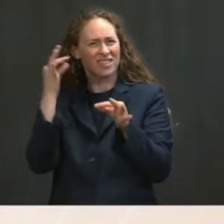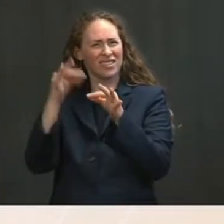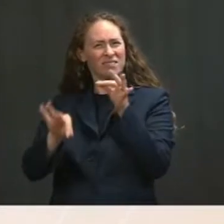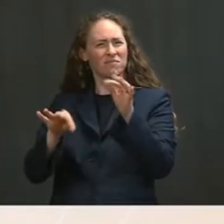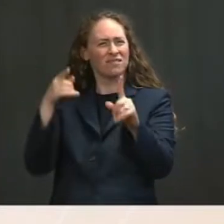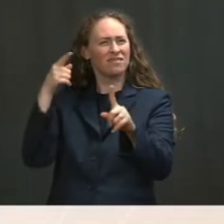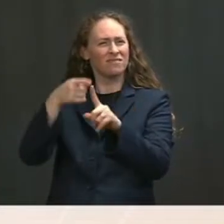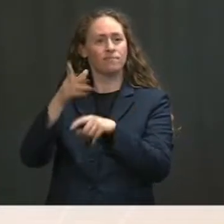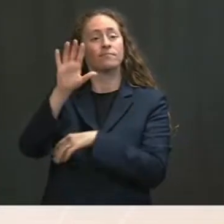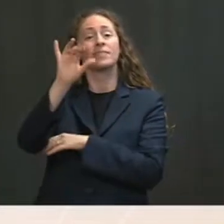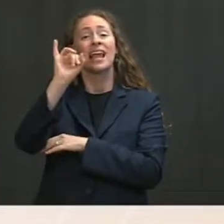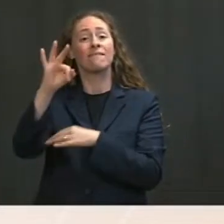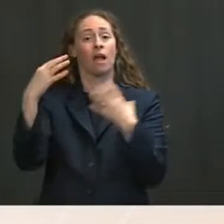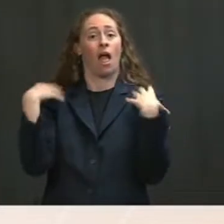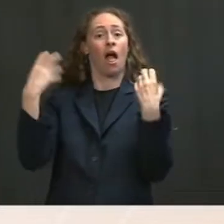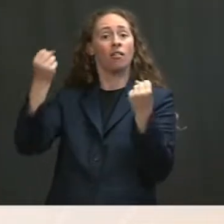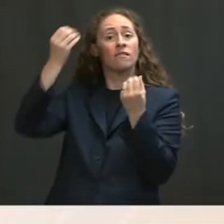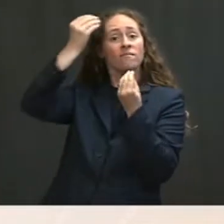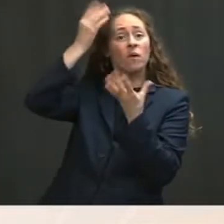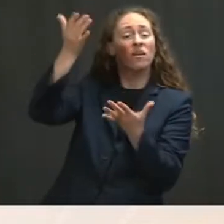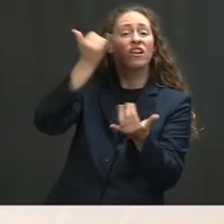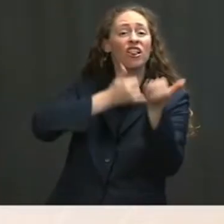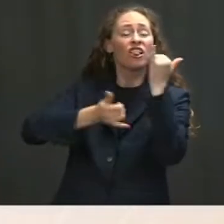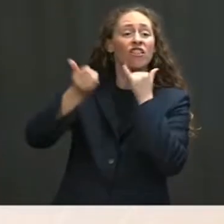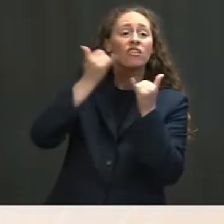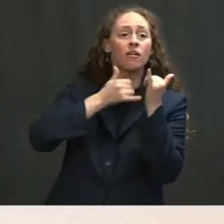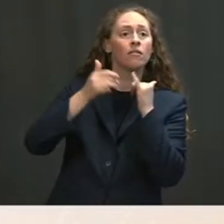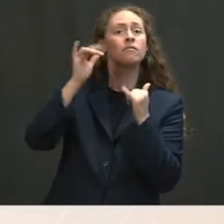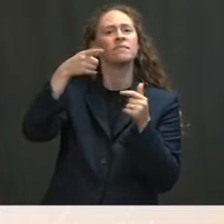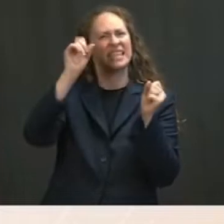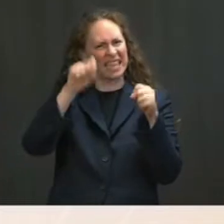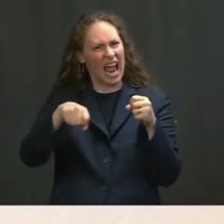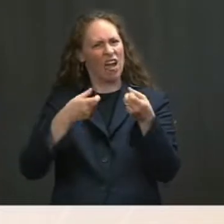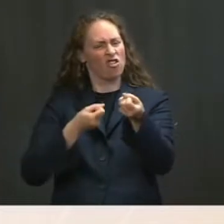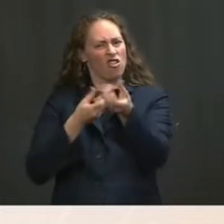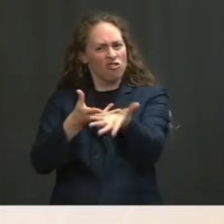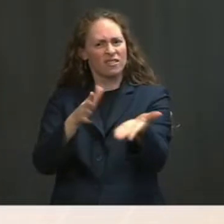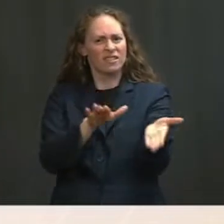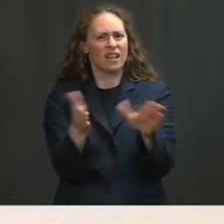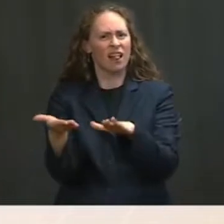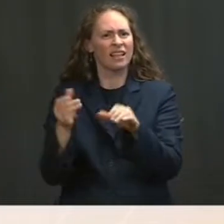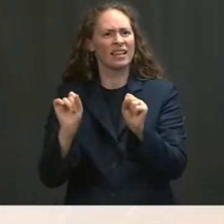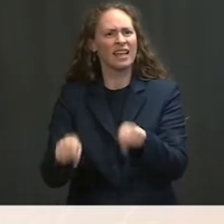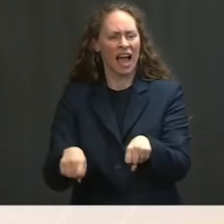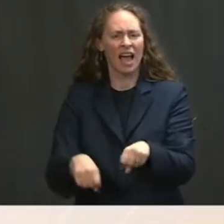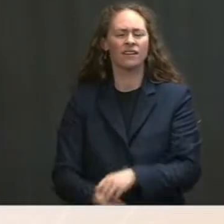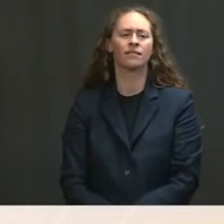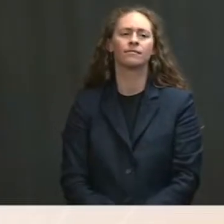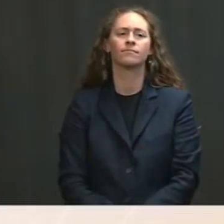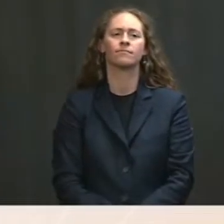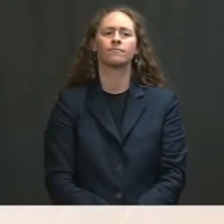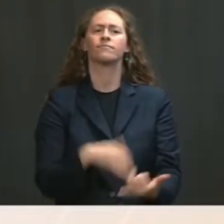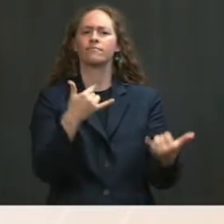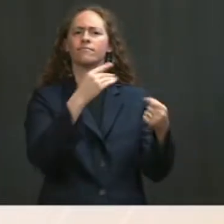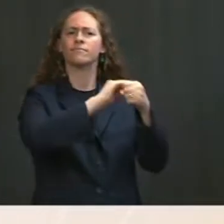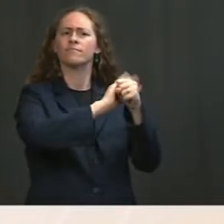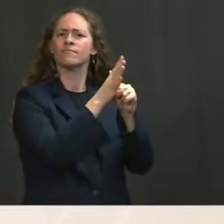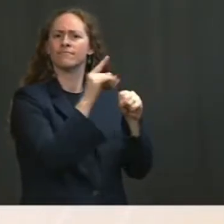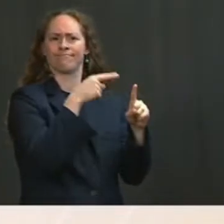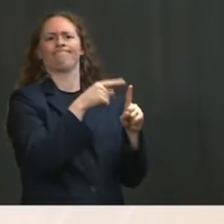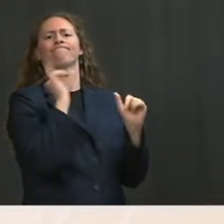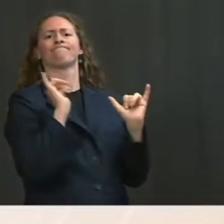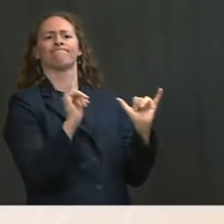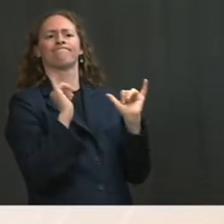lives. Now, health misinformation didn't start with COVID-19. What's different now, though, is the speed and scale at which